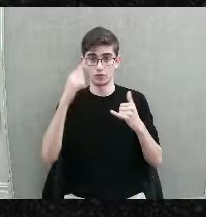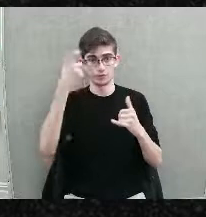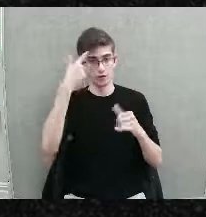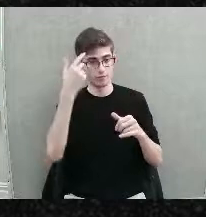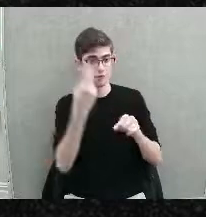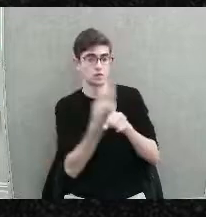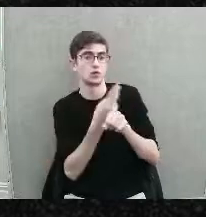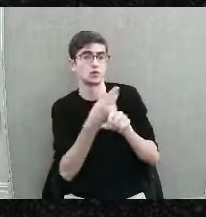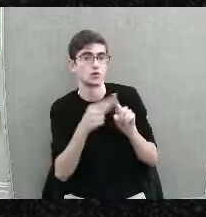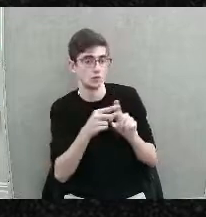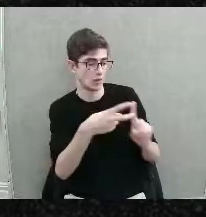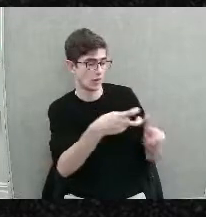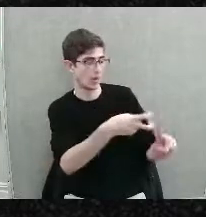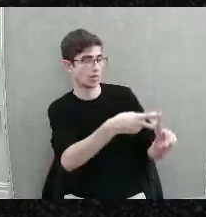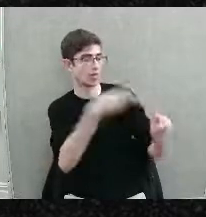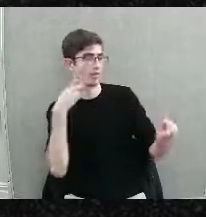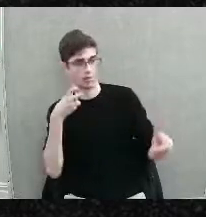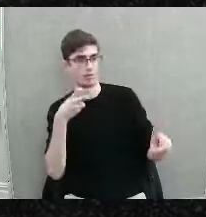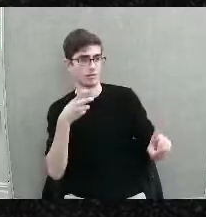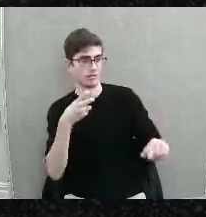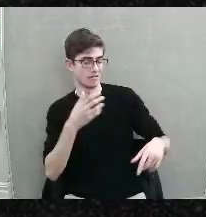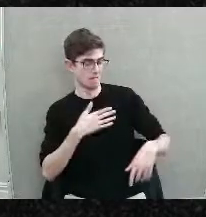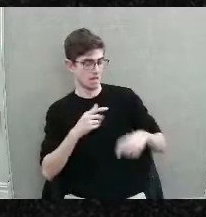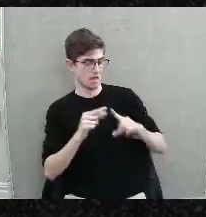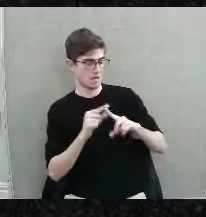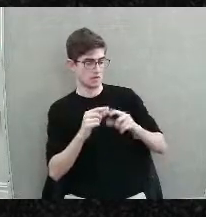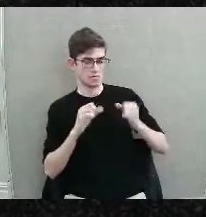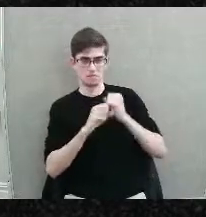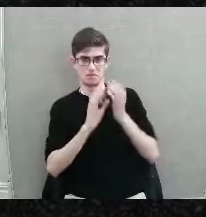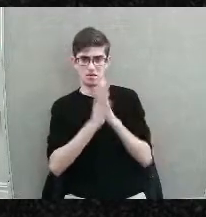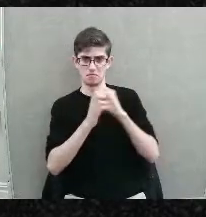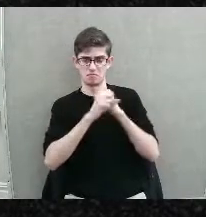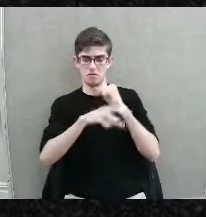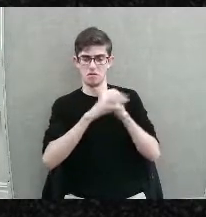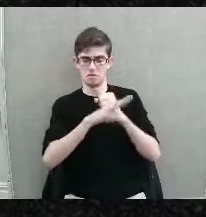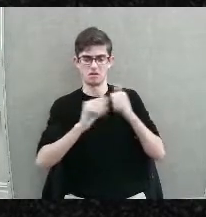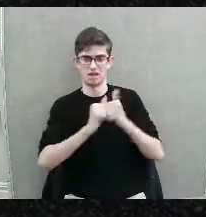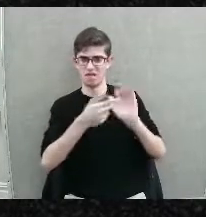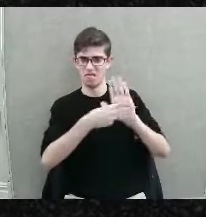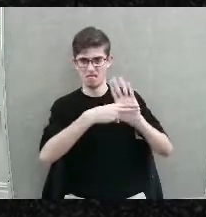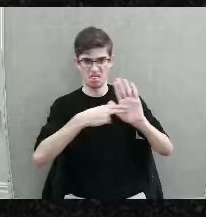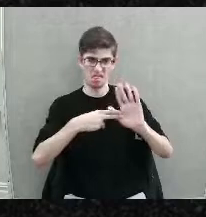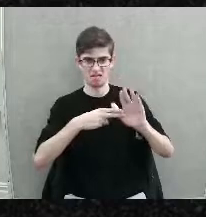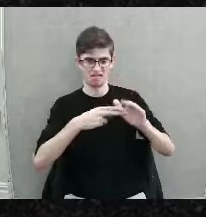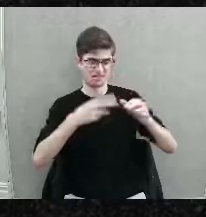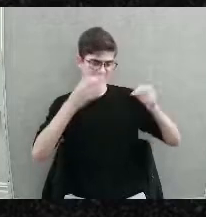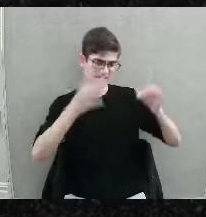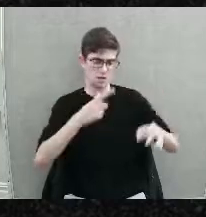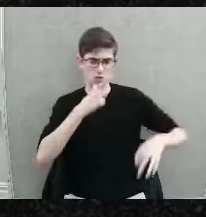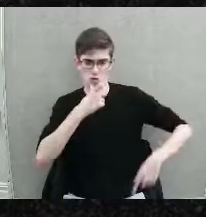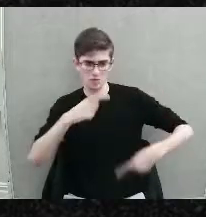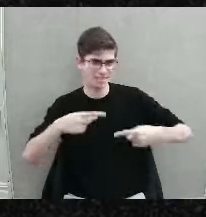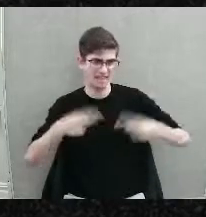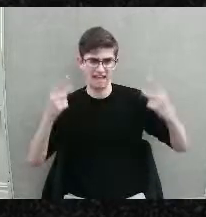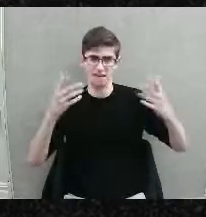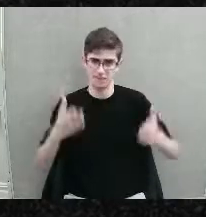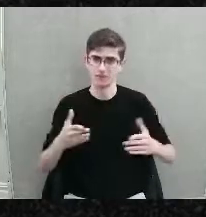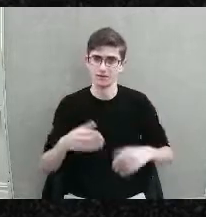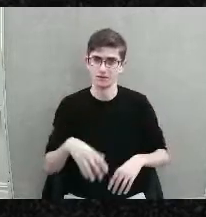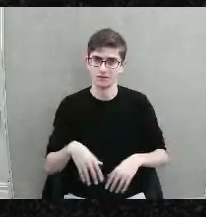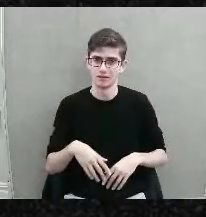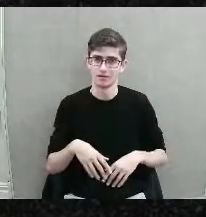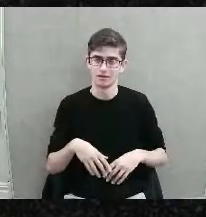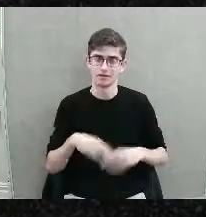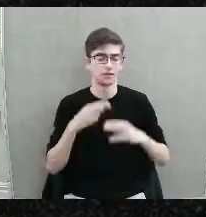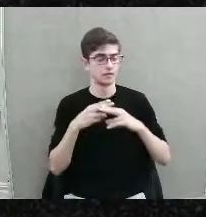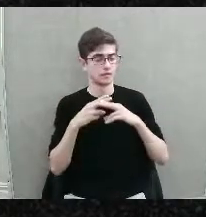by the president as a way of defining who is the enemy. He